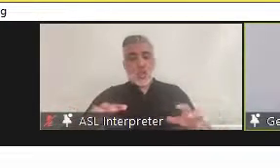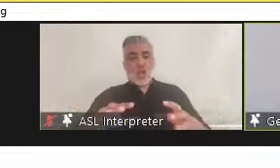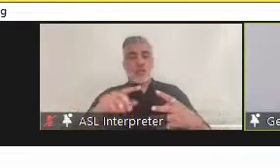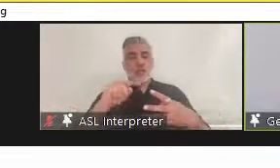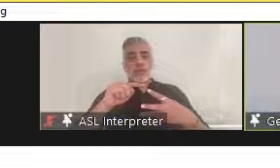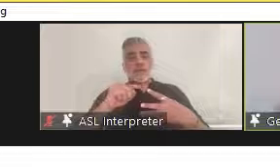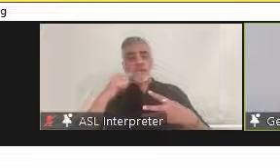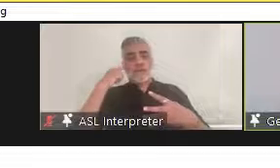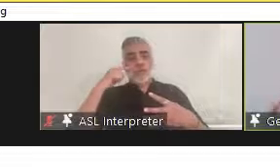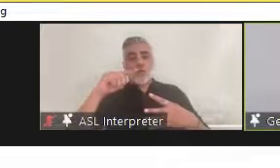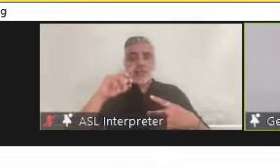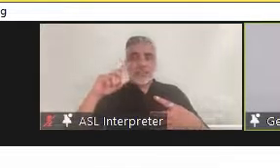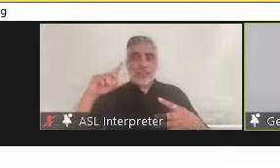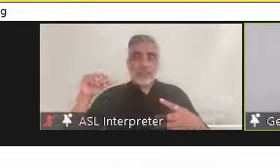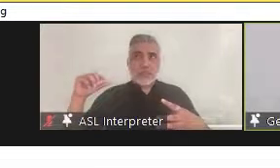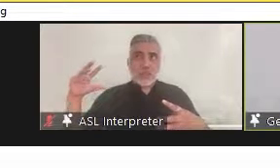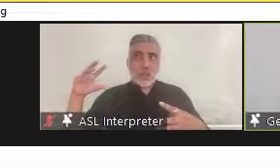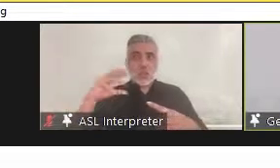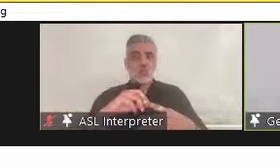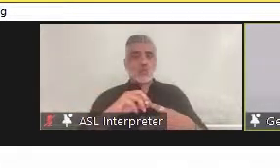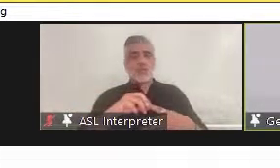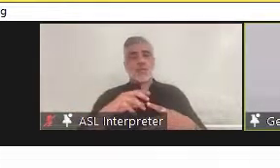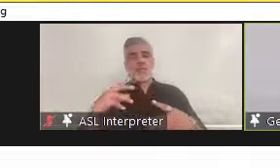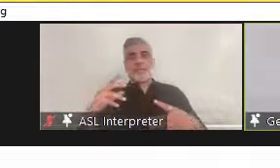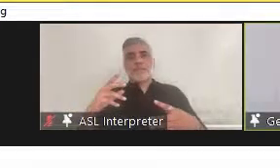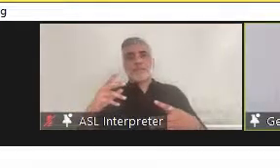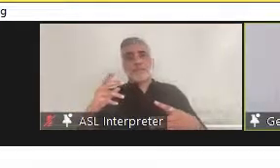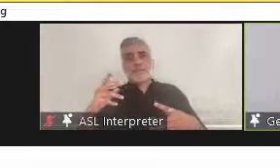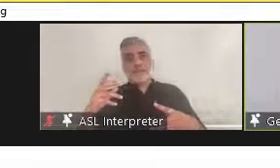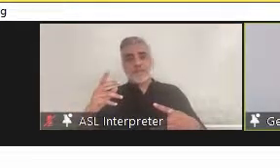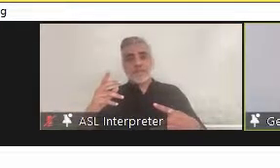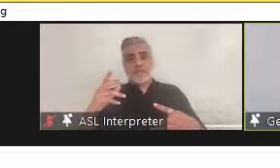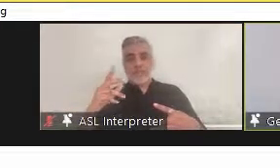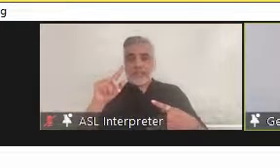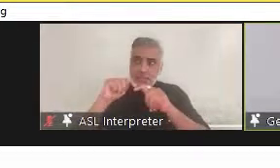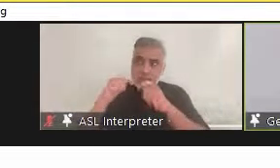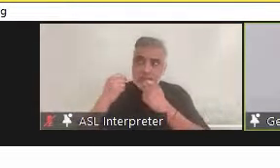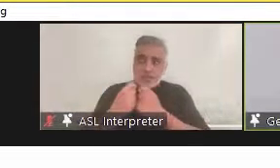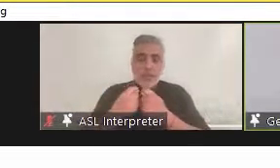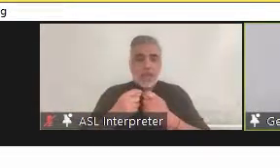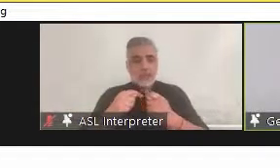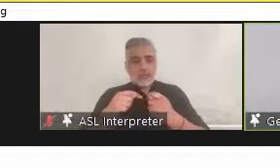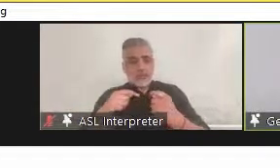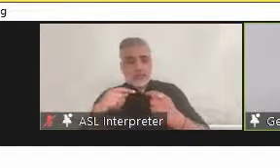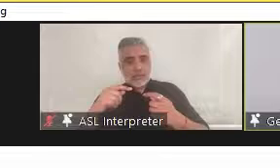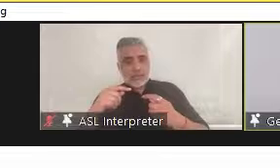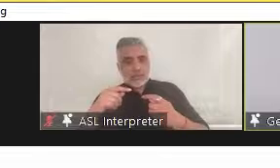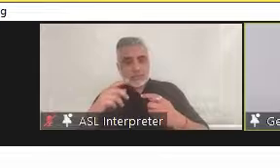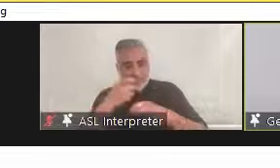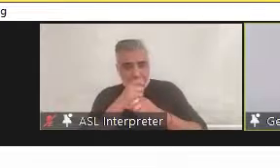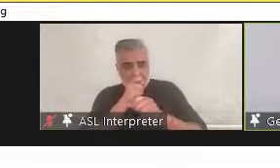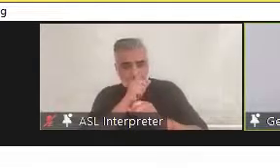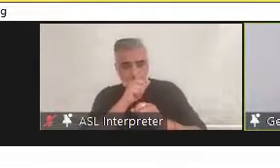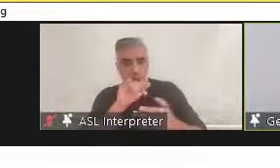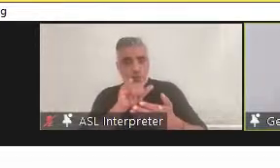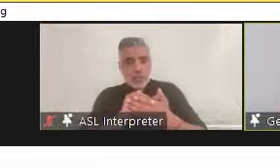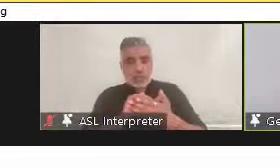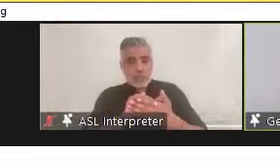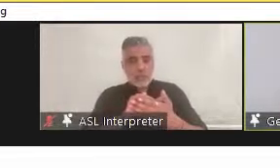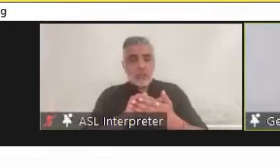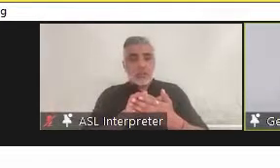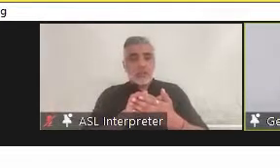of disability inclusion. The team has leveraged this component to make sure that the